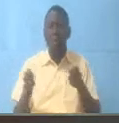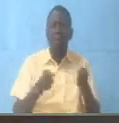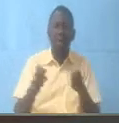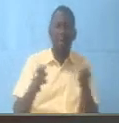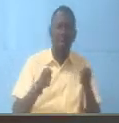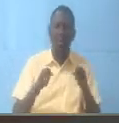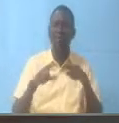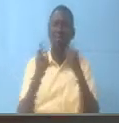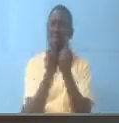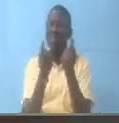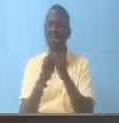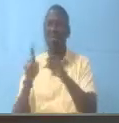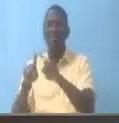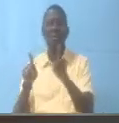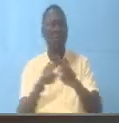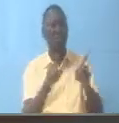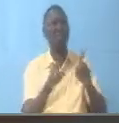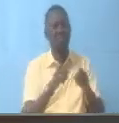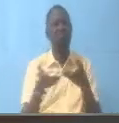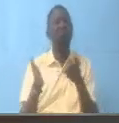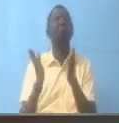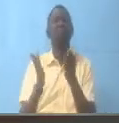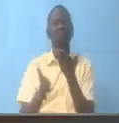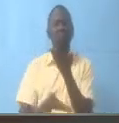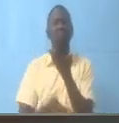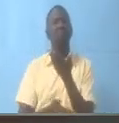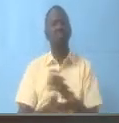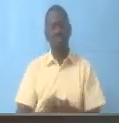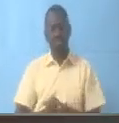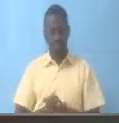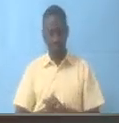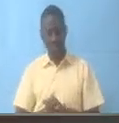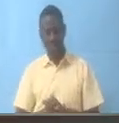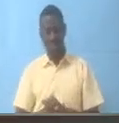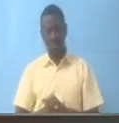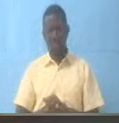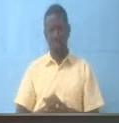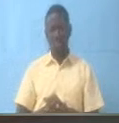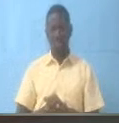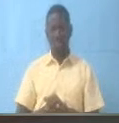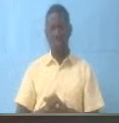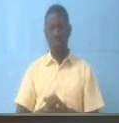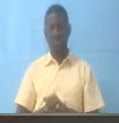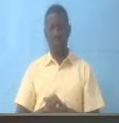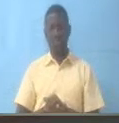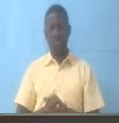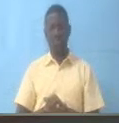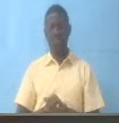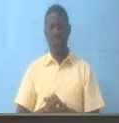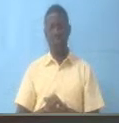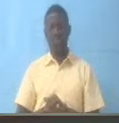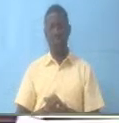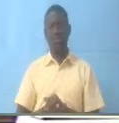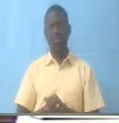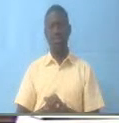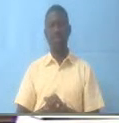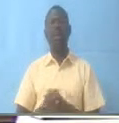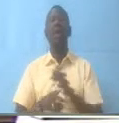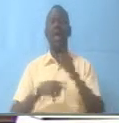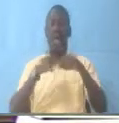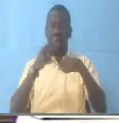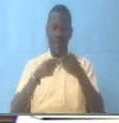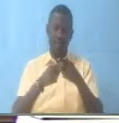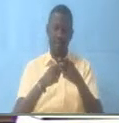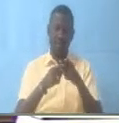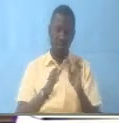yeneen i bunta boo xam ne ni nag mu ngi jëm ci wàlli luwaay compagnie ak leneen loo xam ne jëfnante na ak mbiri compagnie. After going